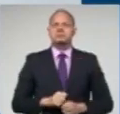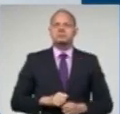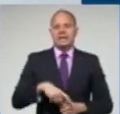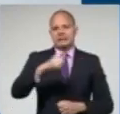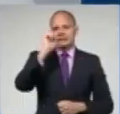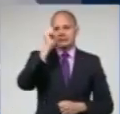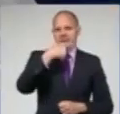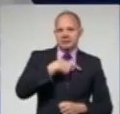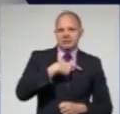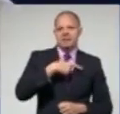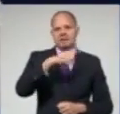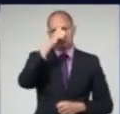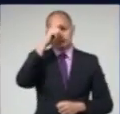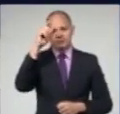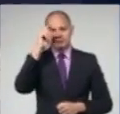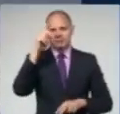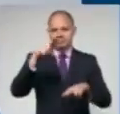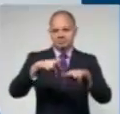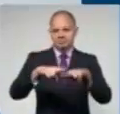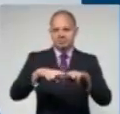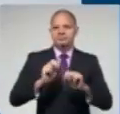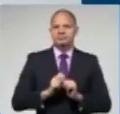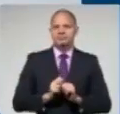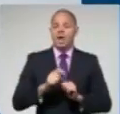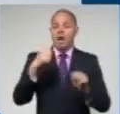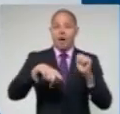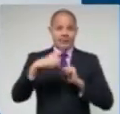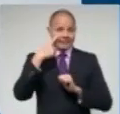Havana. In Havana, the 5